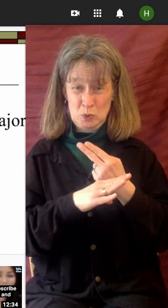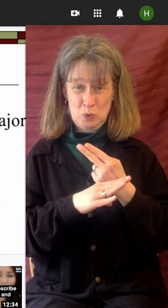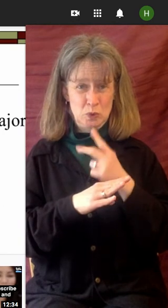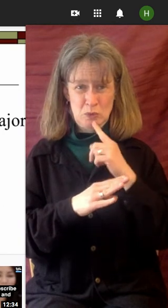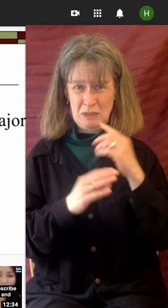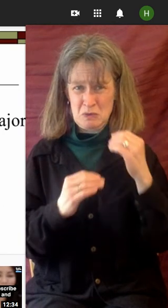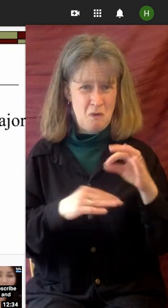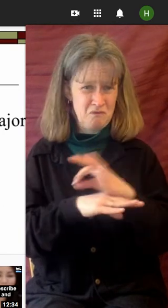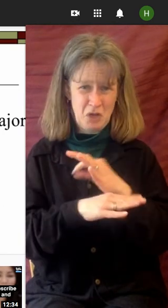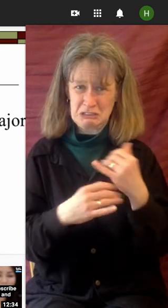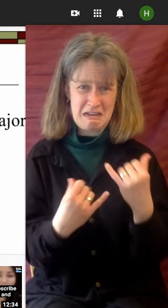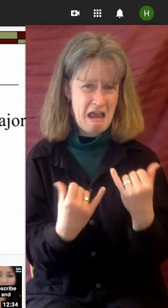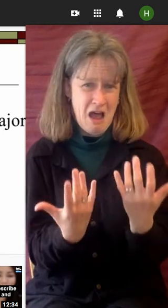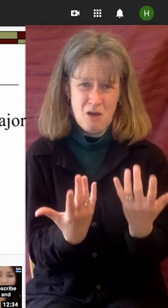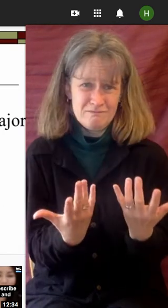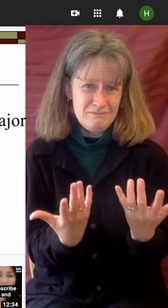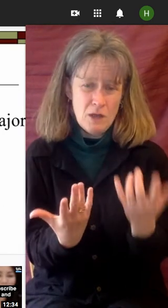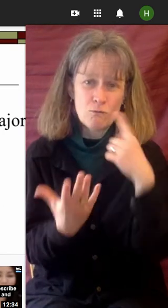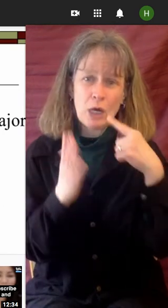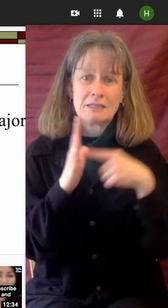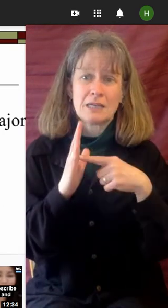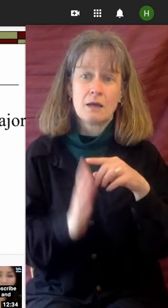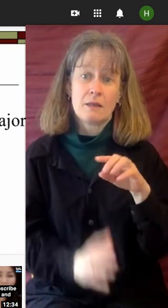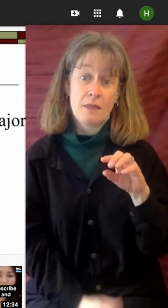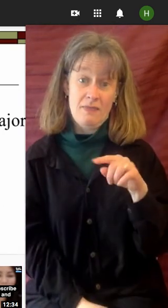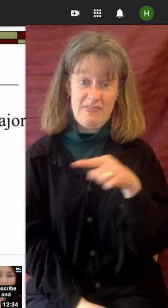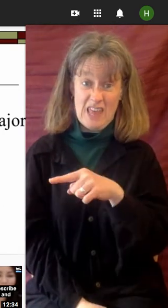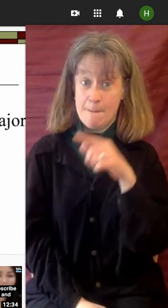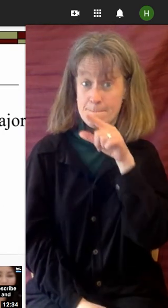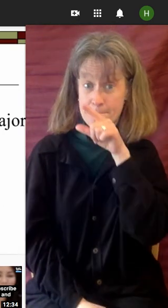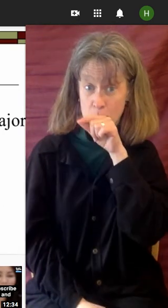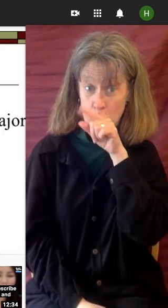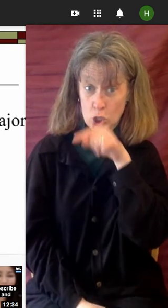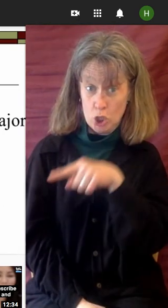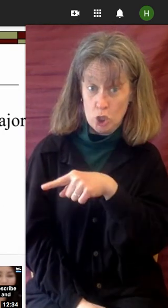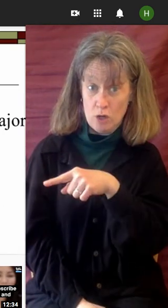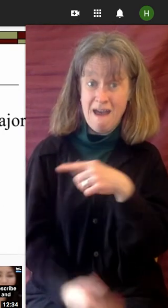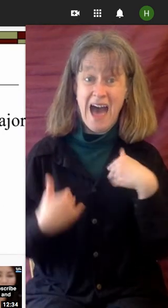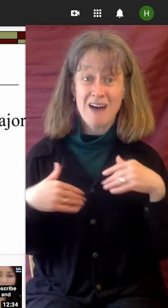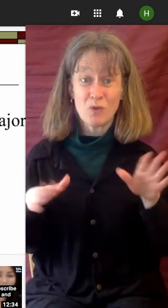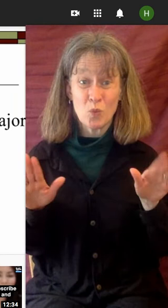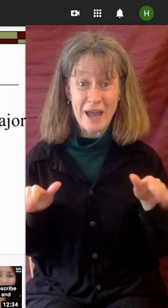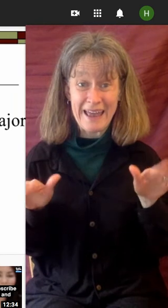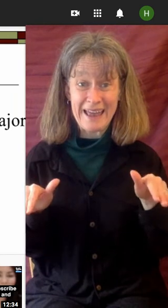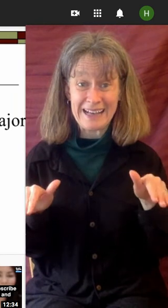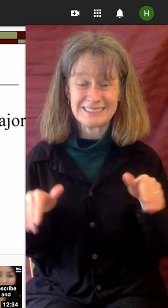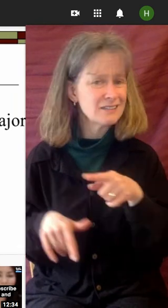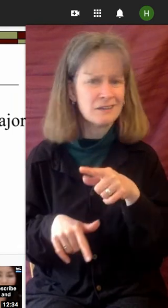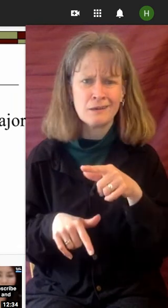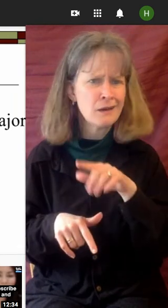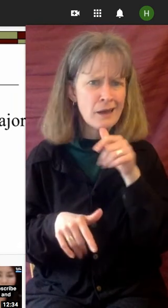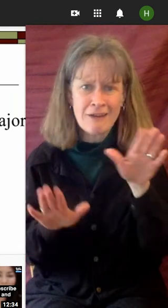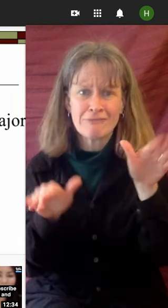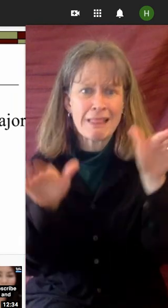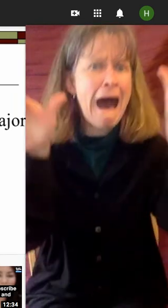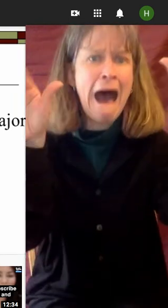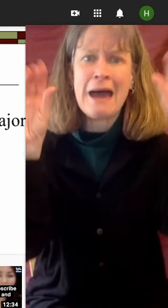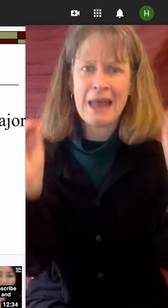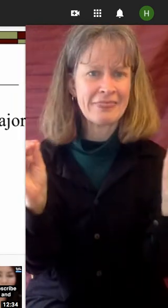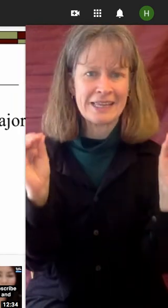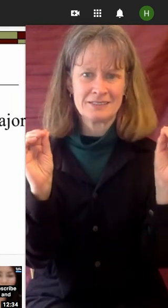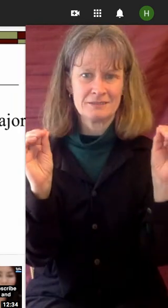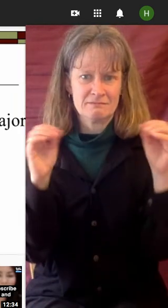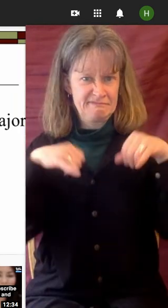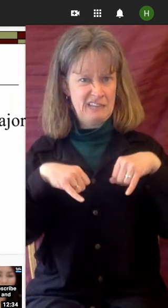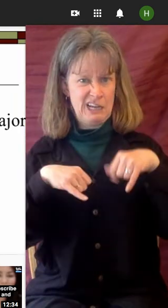today. So ostriches have wings. Why? They don't fly, but it shows that maybe